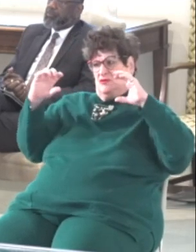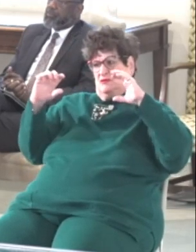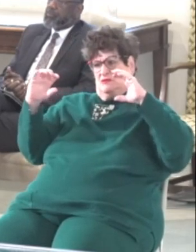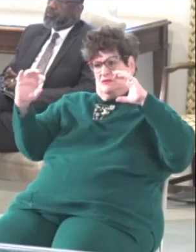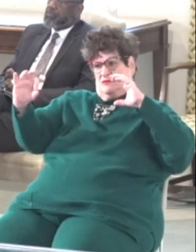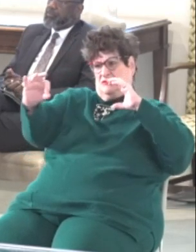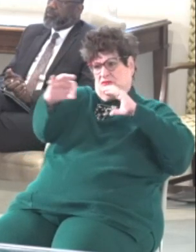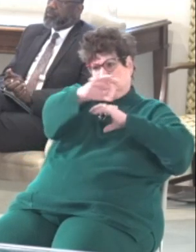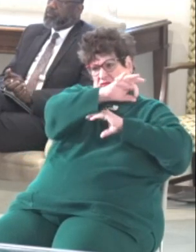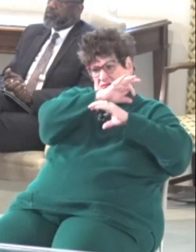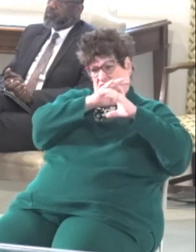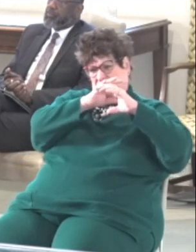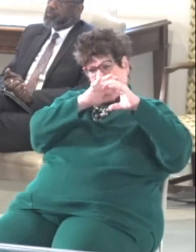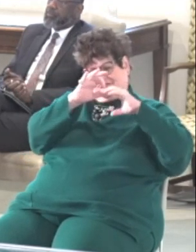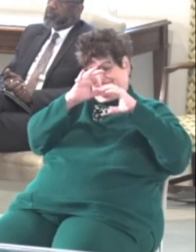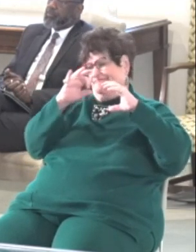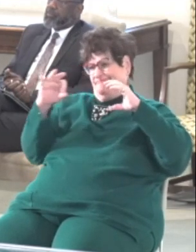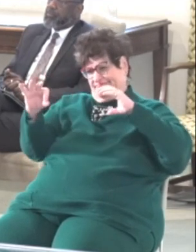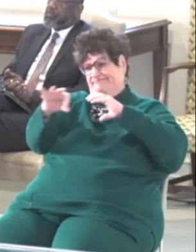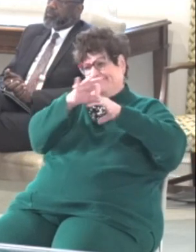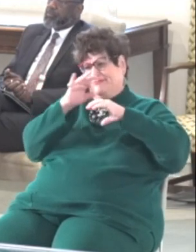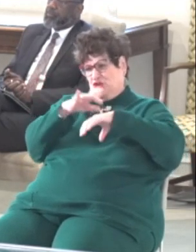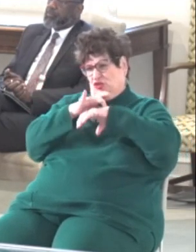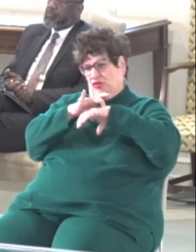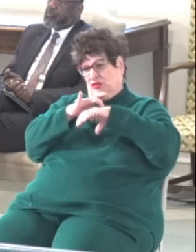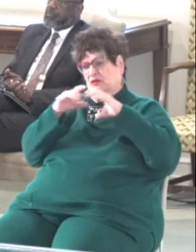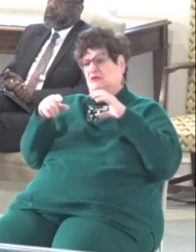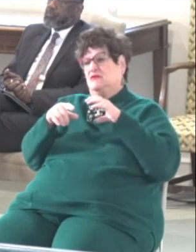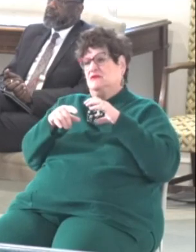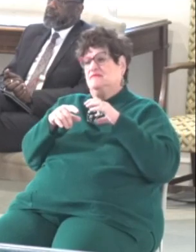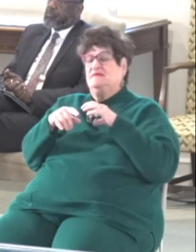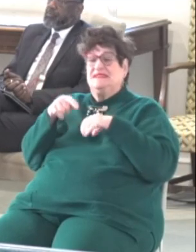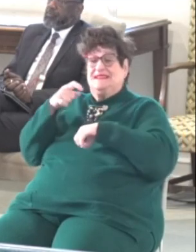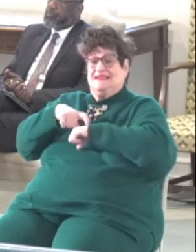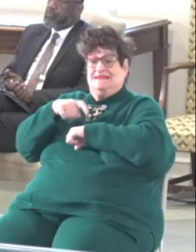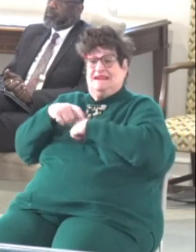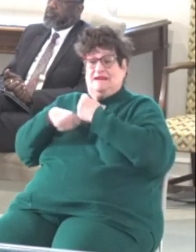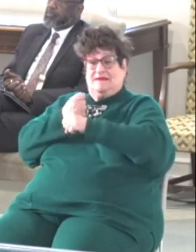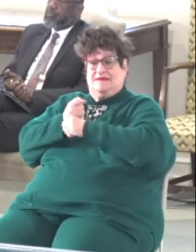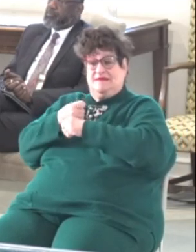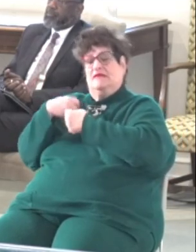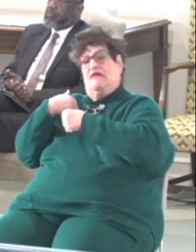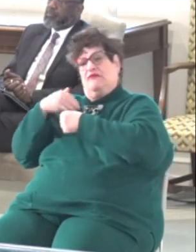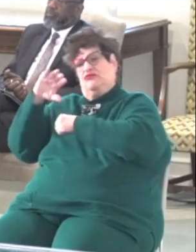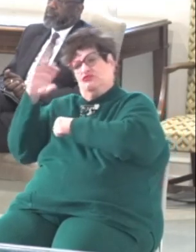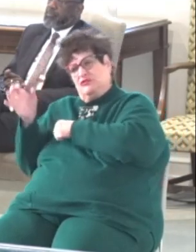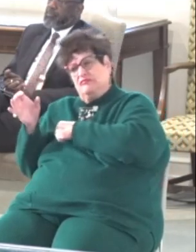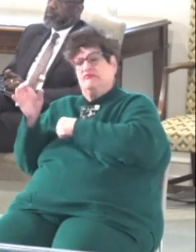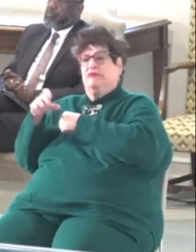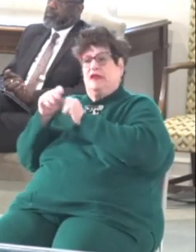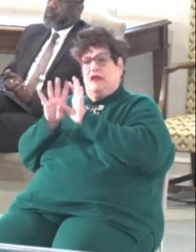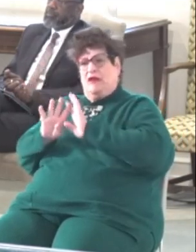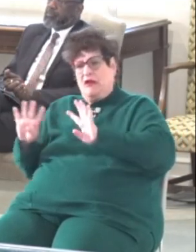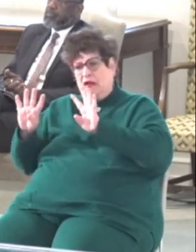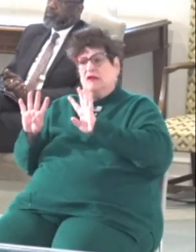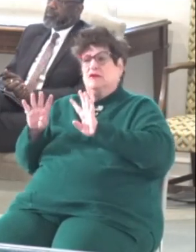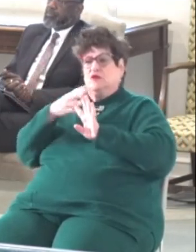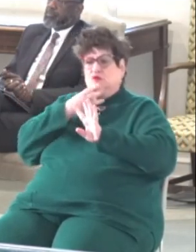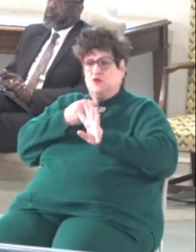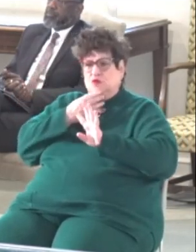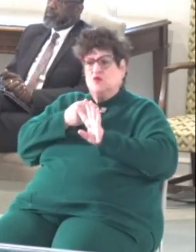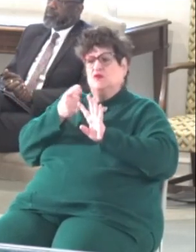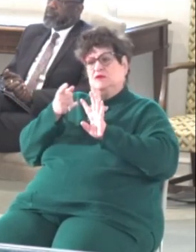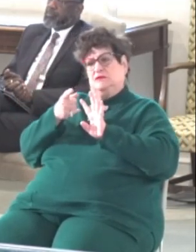and Hanukkah and other holidays in this time of year, a different sort of celebration marked